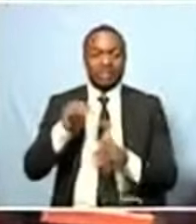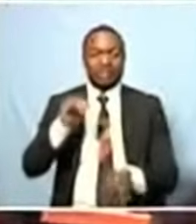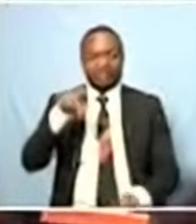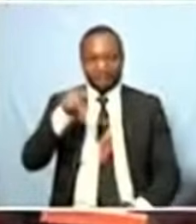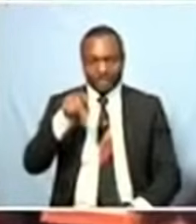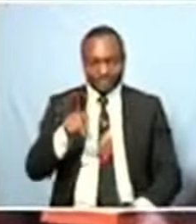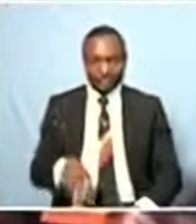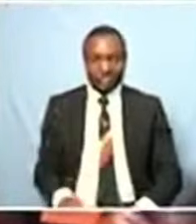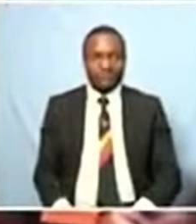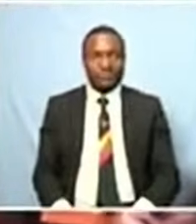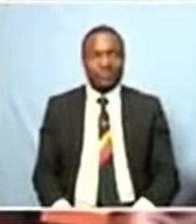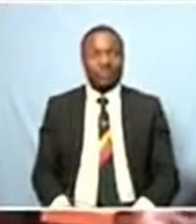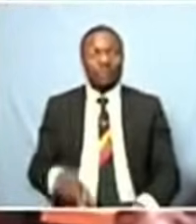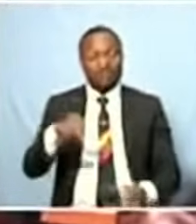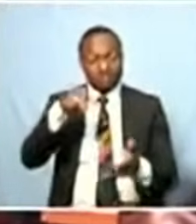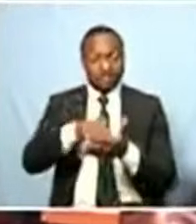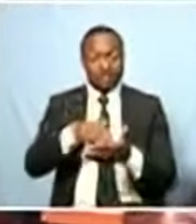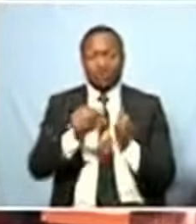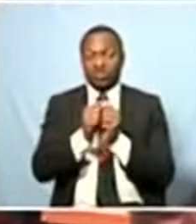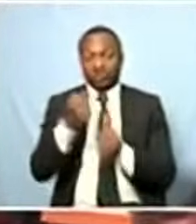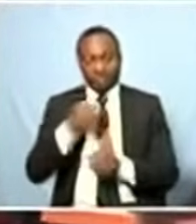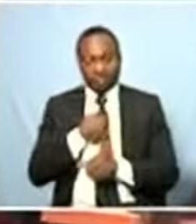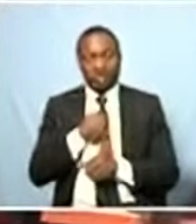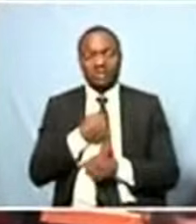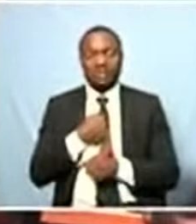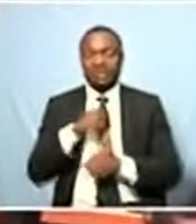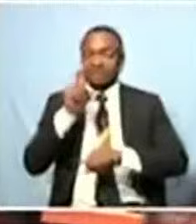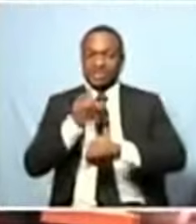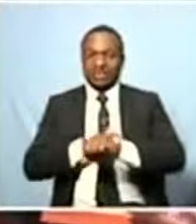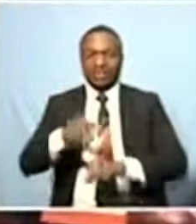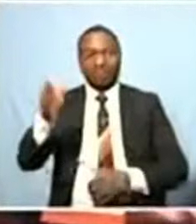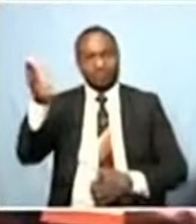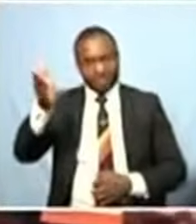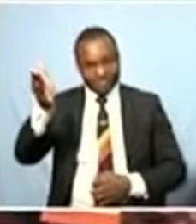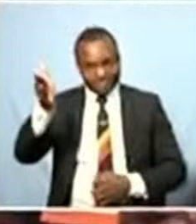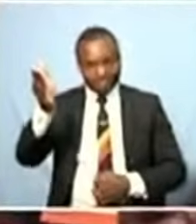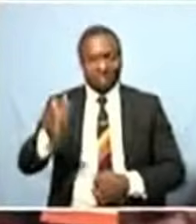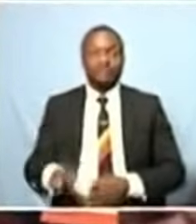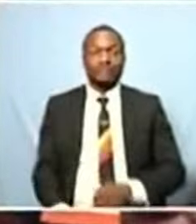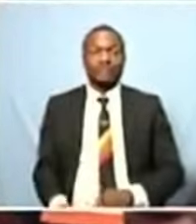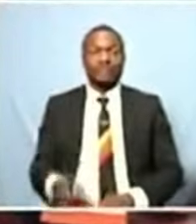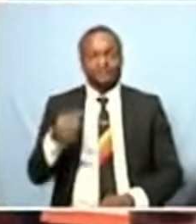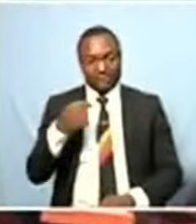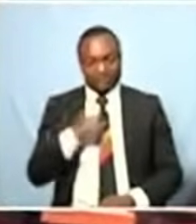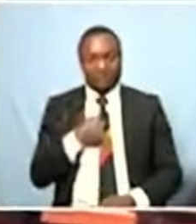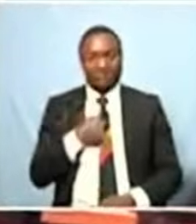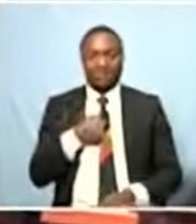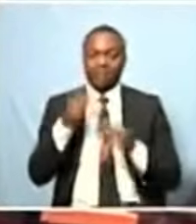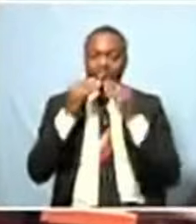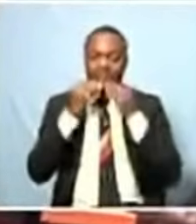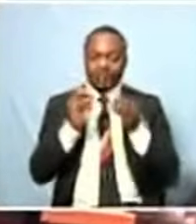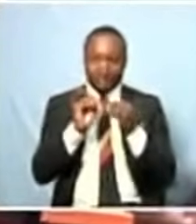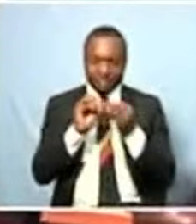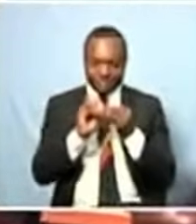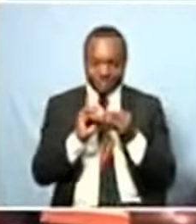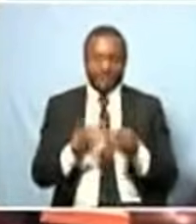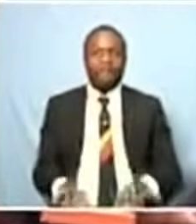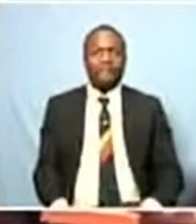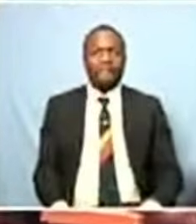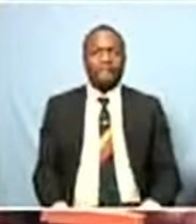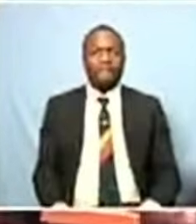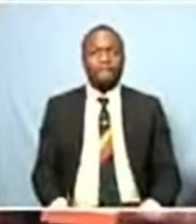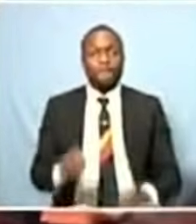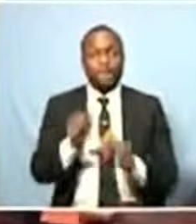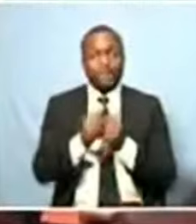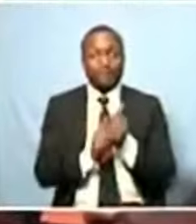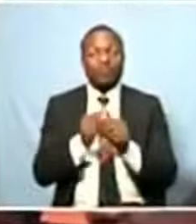Parliament. She stood by me throughout the campaign journey, and I am forever grateful. Above